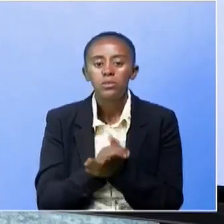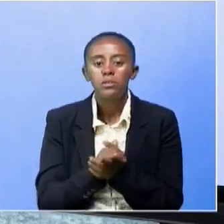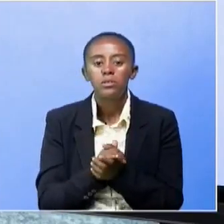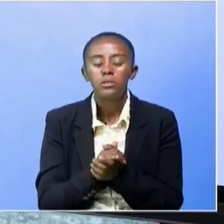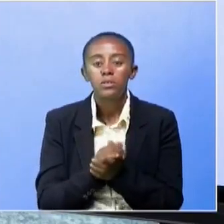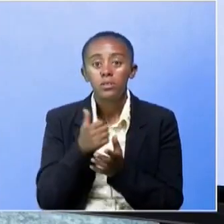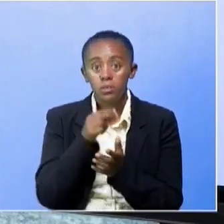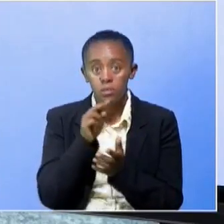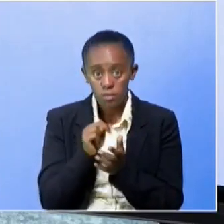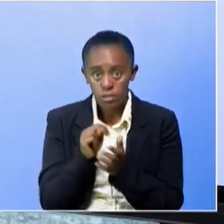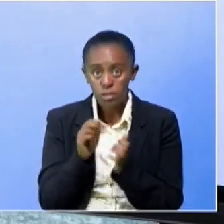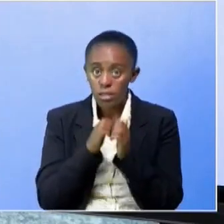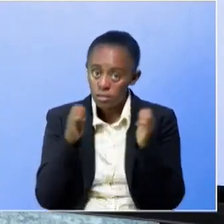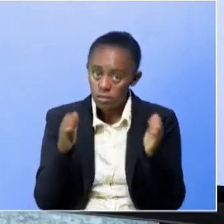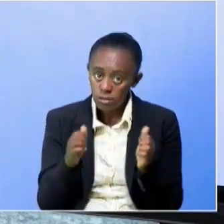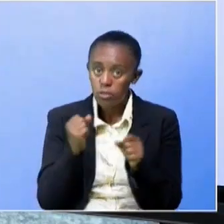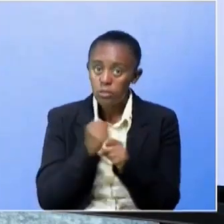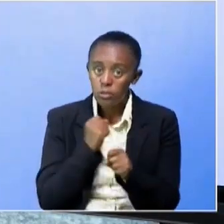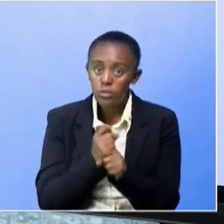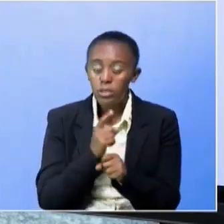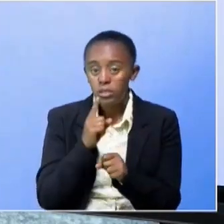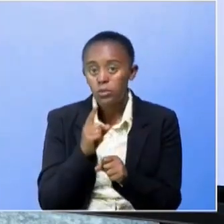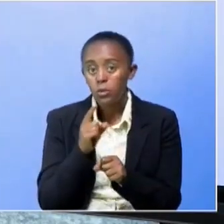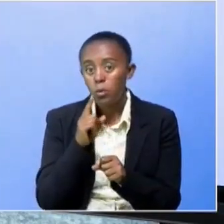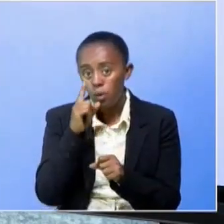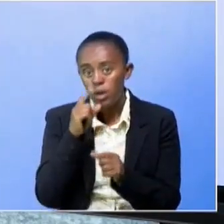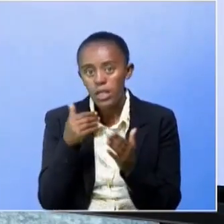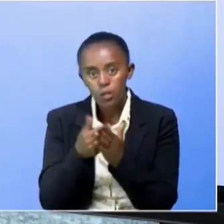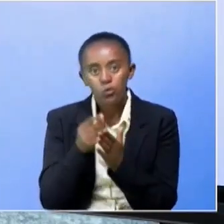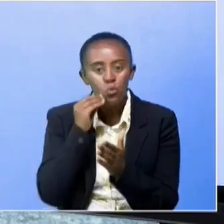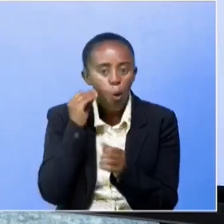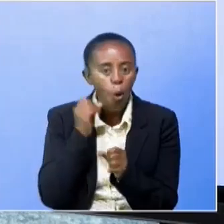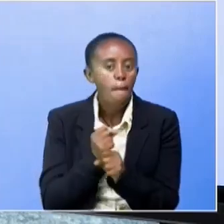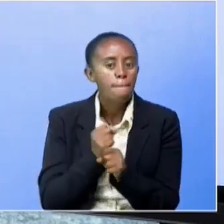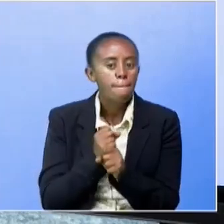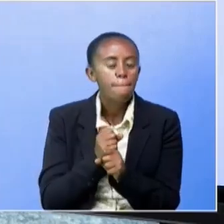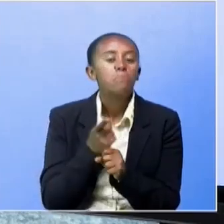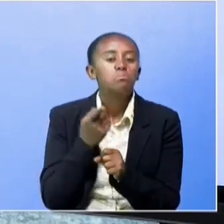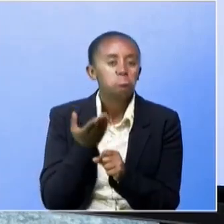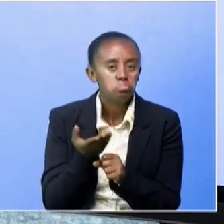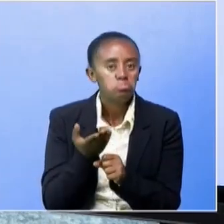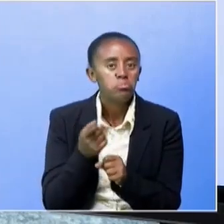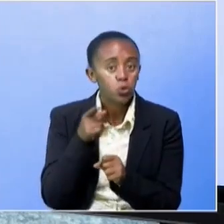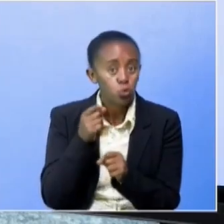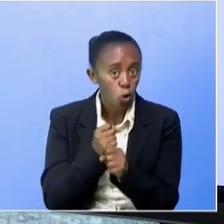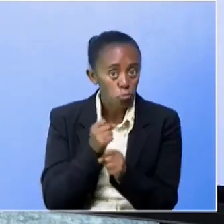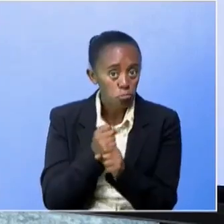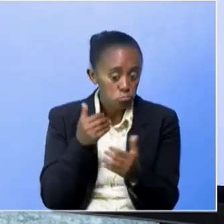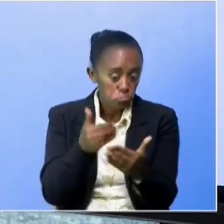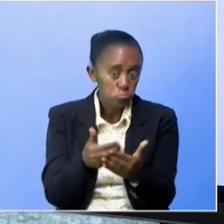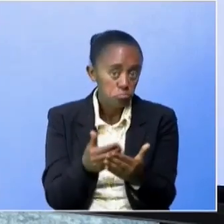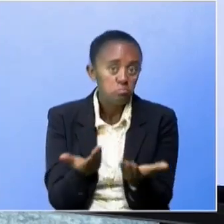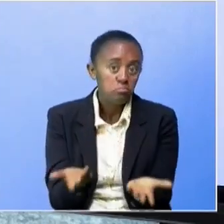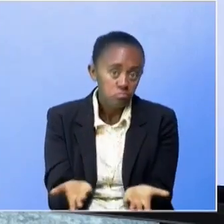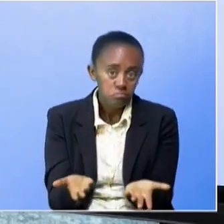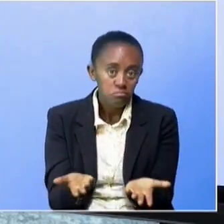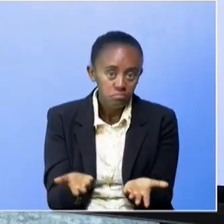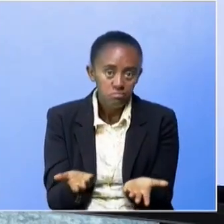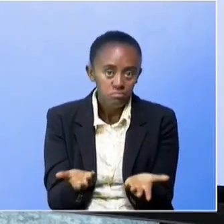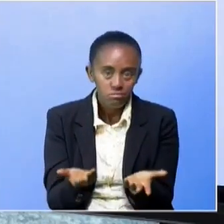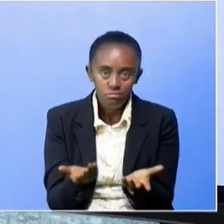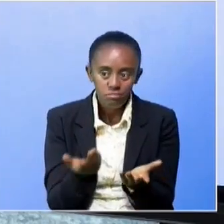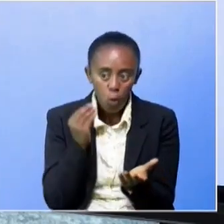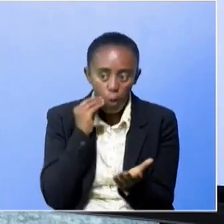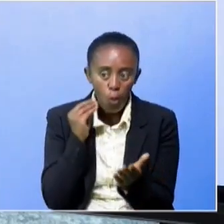an excellent job is one that is near to home. So if your job is near your home,